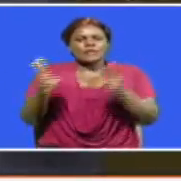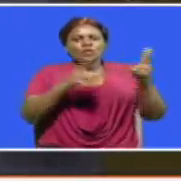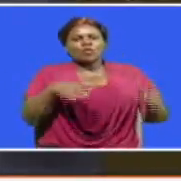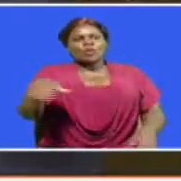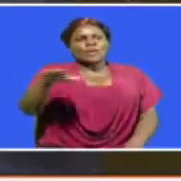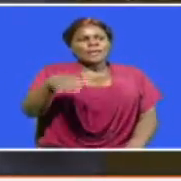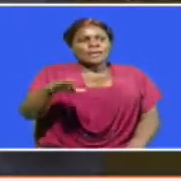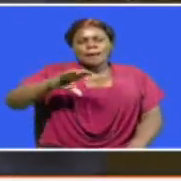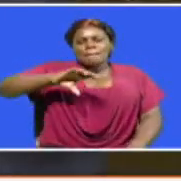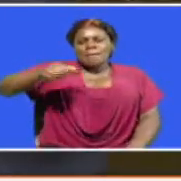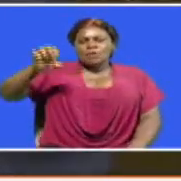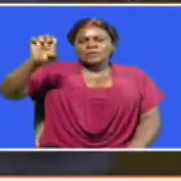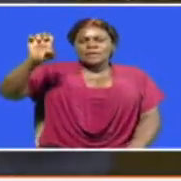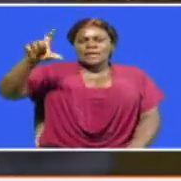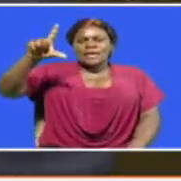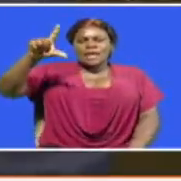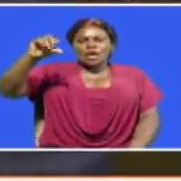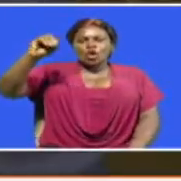in Mount Elgon